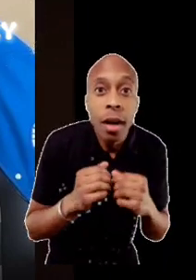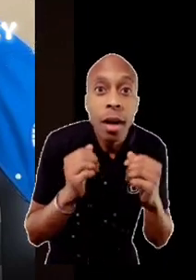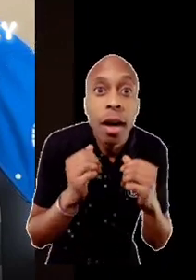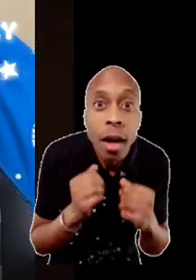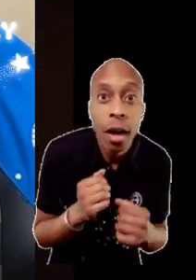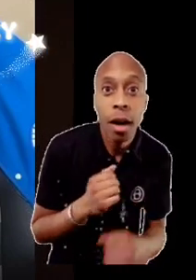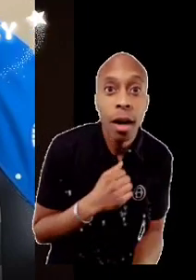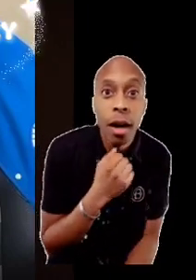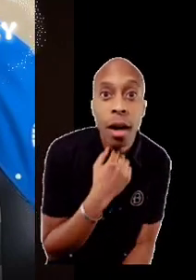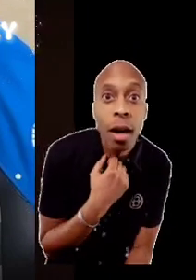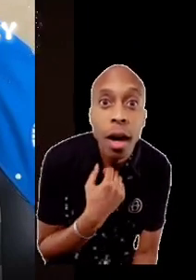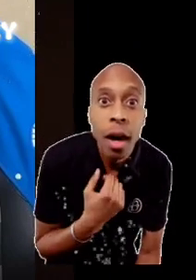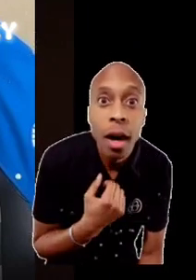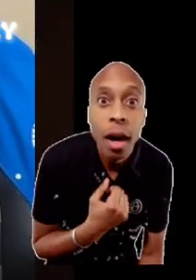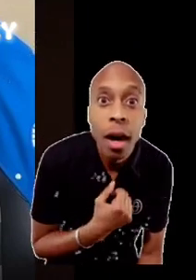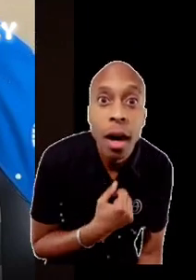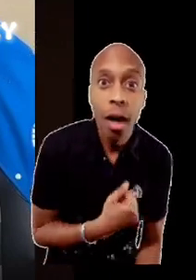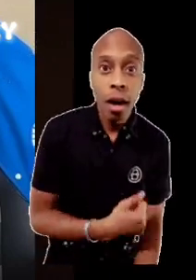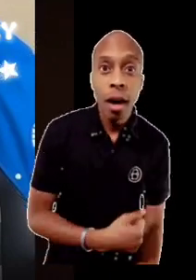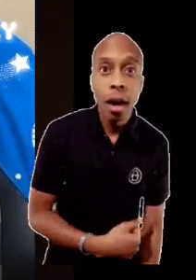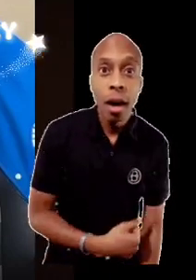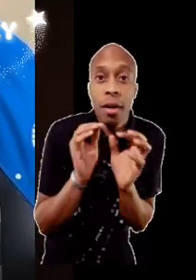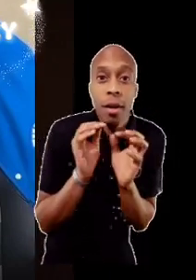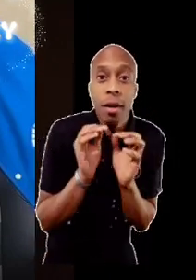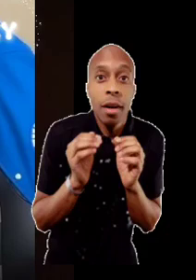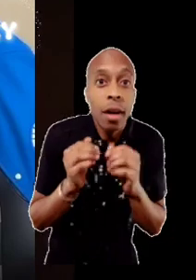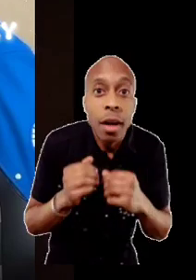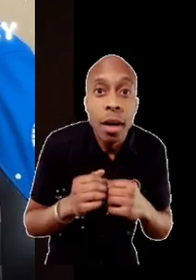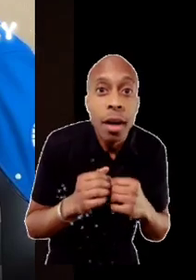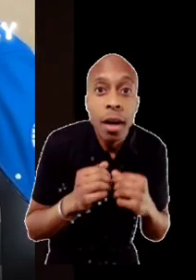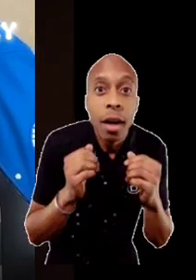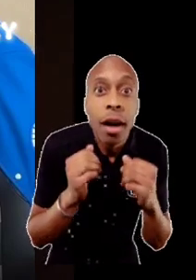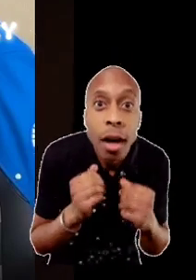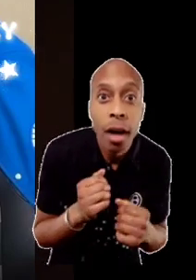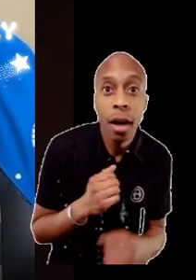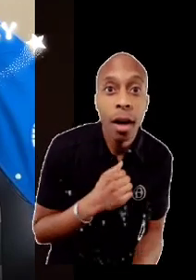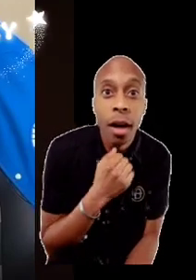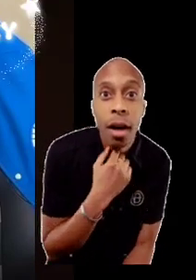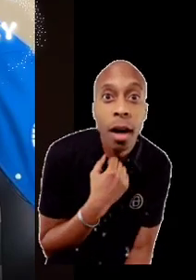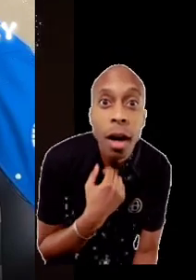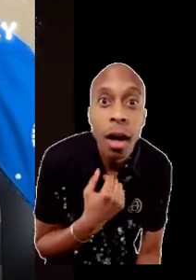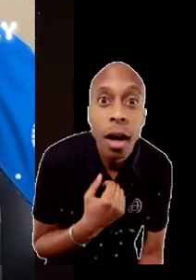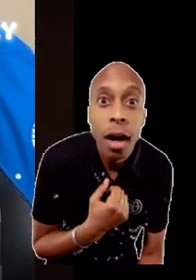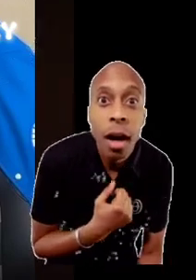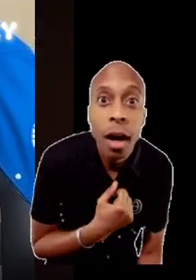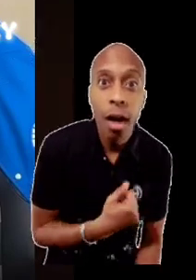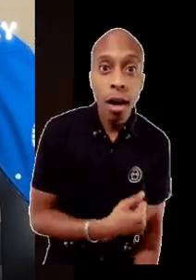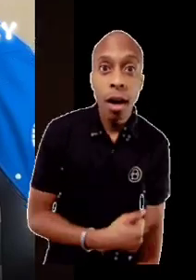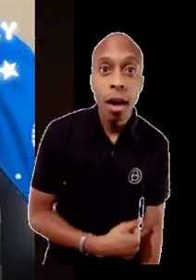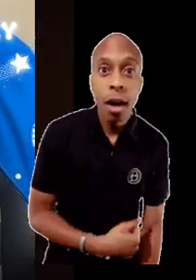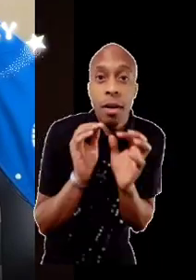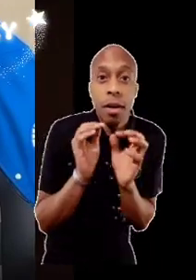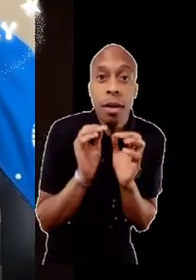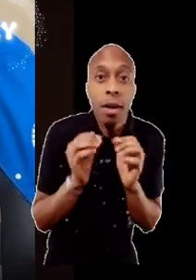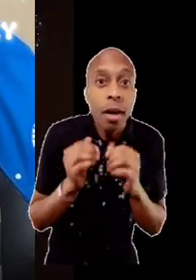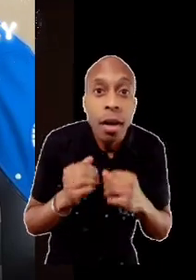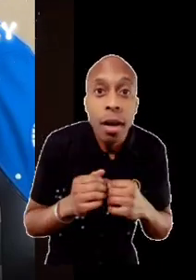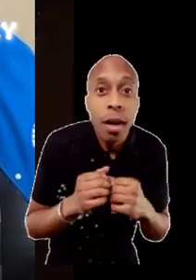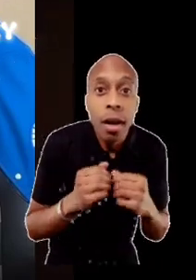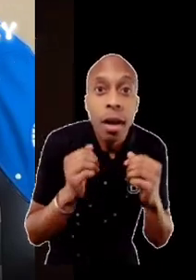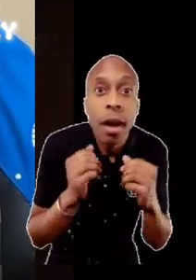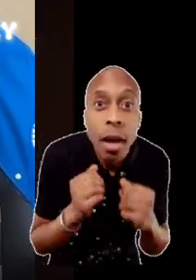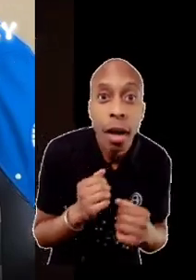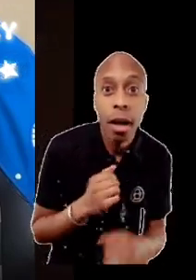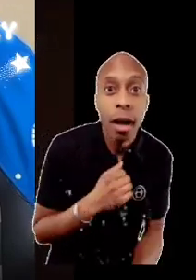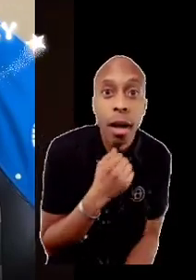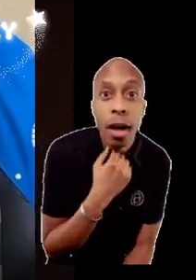I want to cry upon this man, I want to prostitute him, and prostitute him. Let me tell you something. None of them,